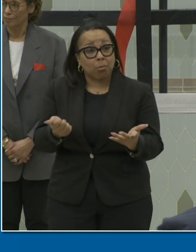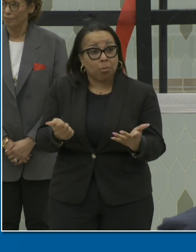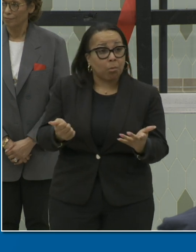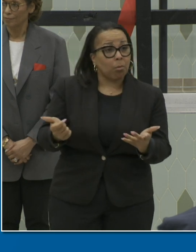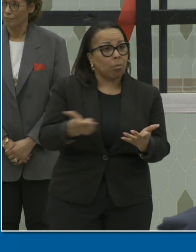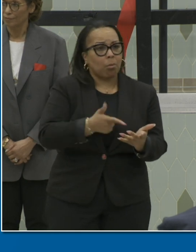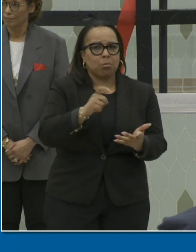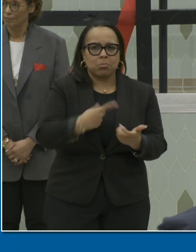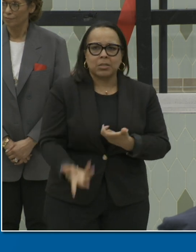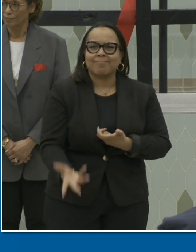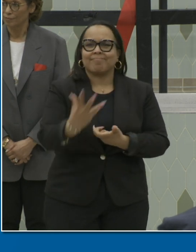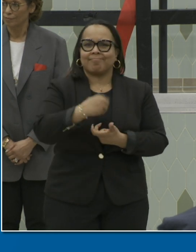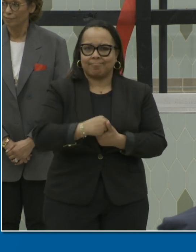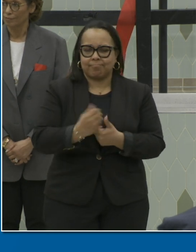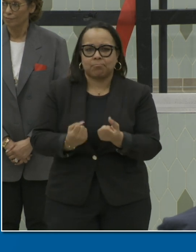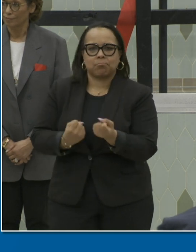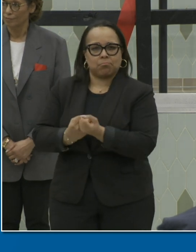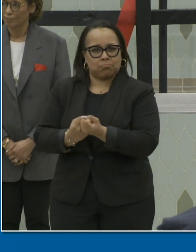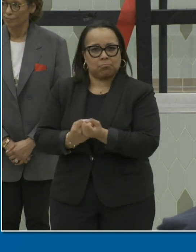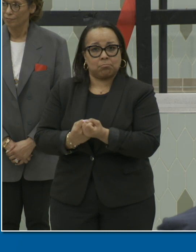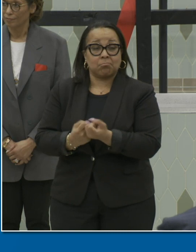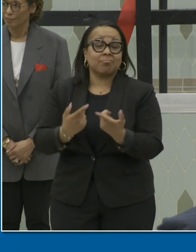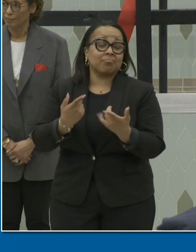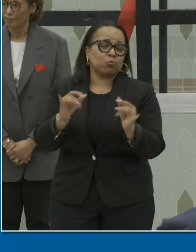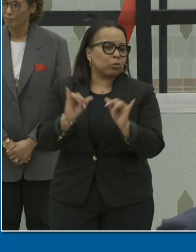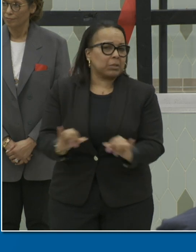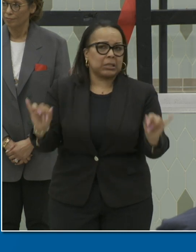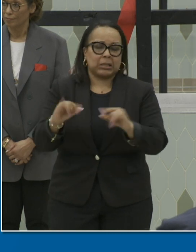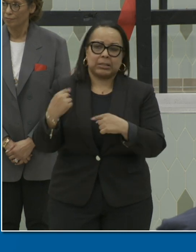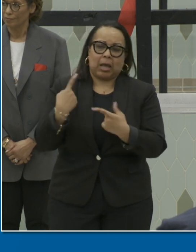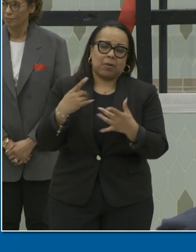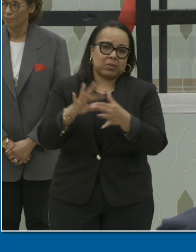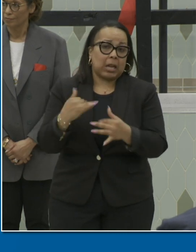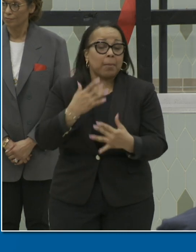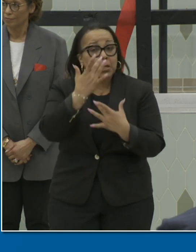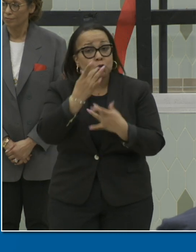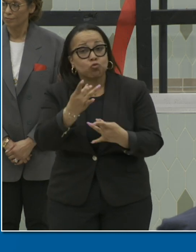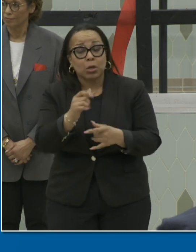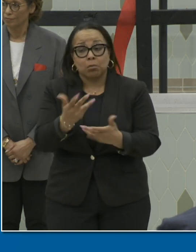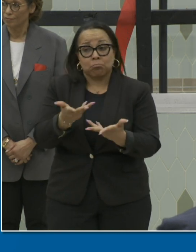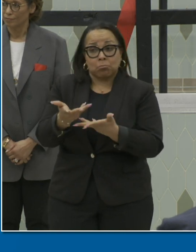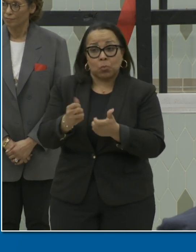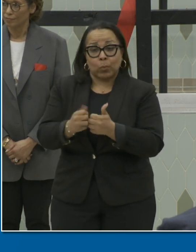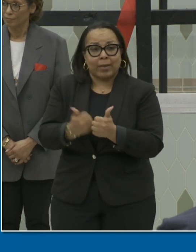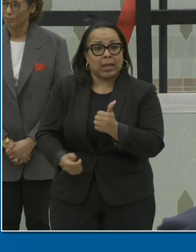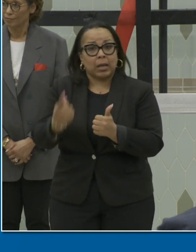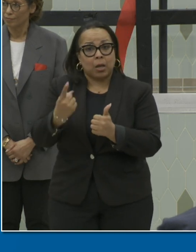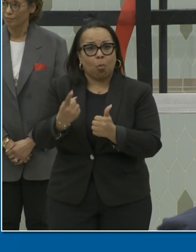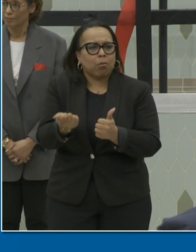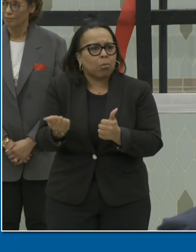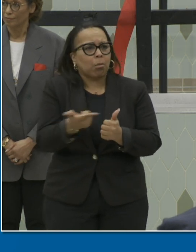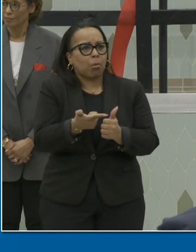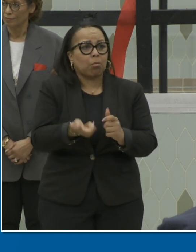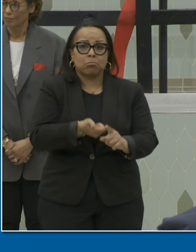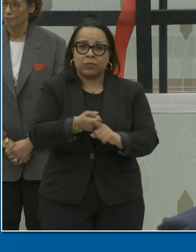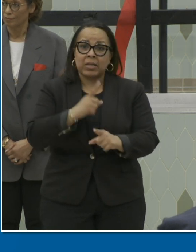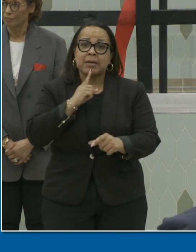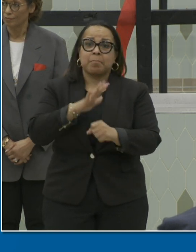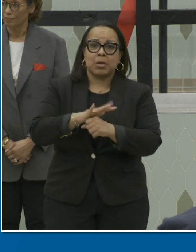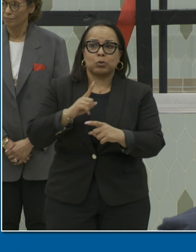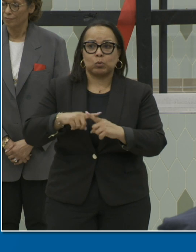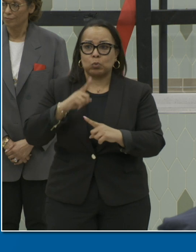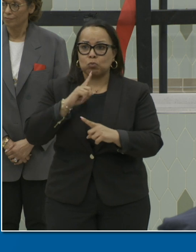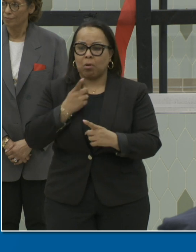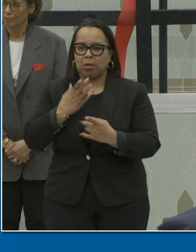everybody engages in. And as I've said repeatedly, I'm interested in working with anyone and everyone who is committed